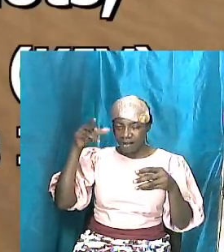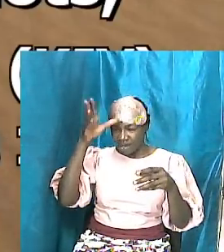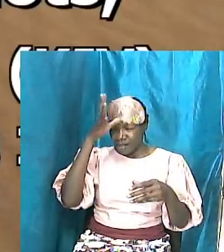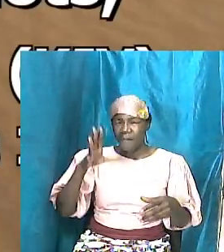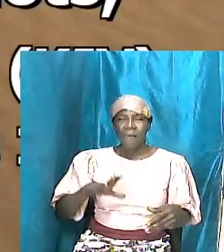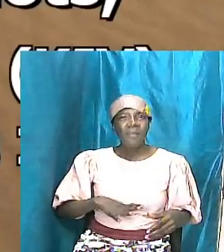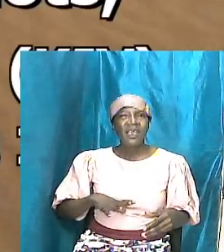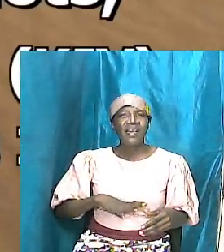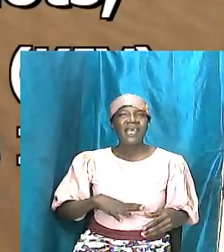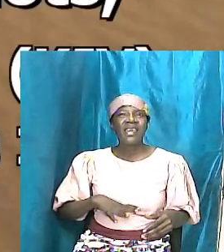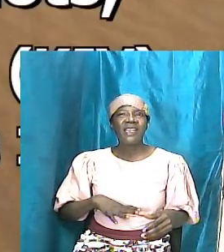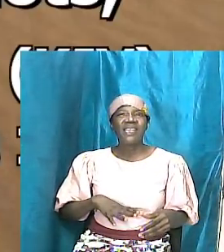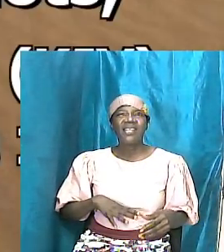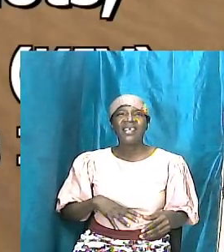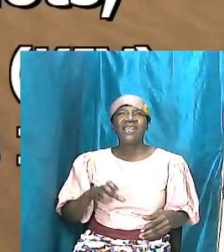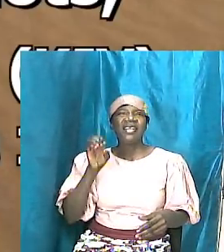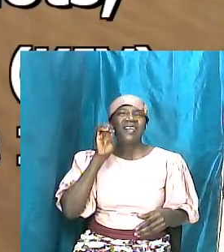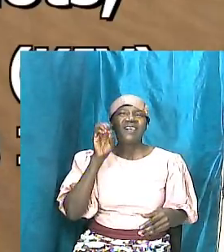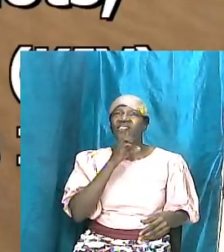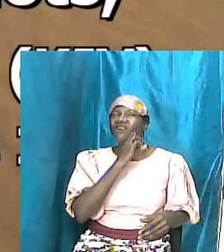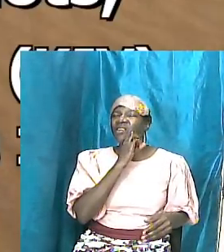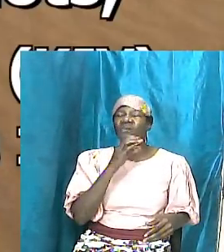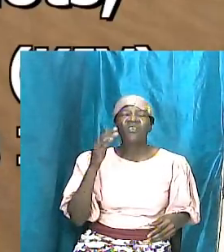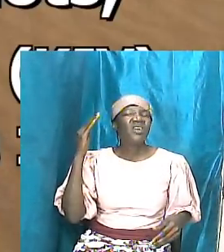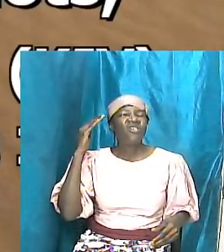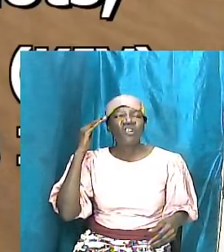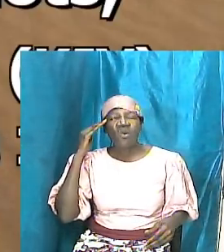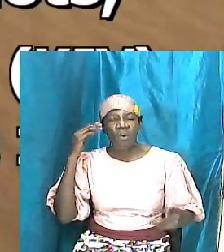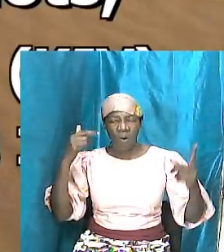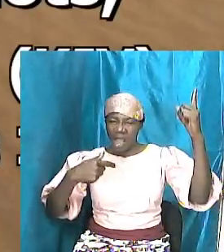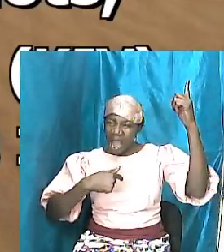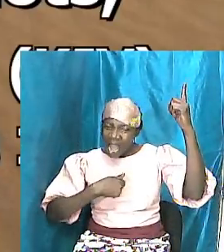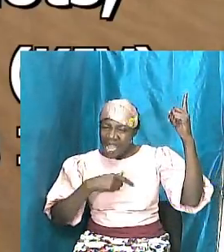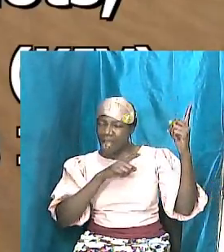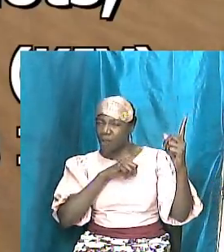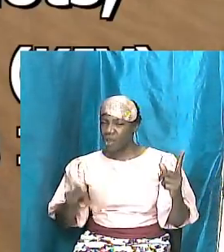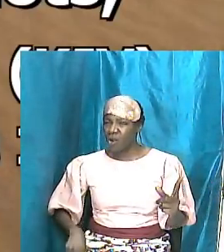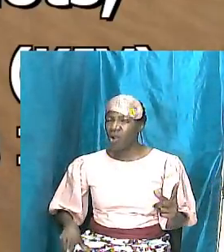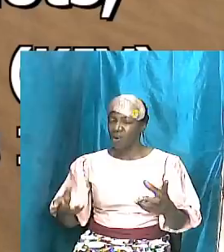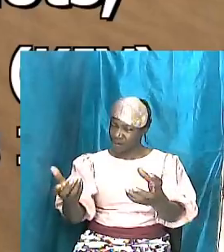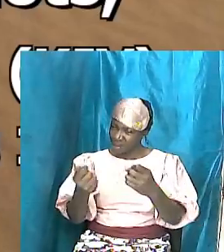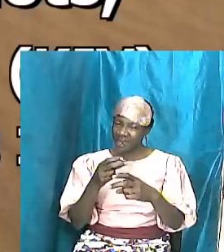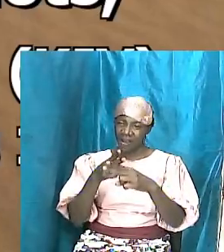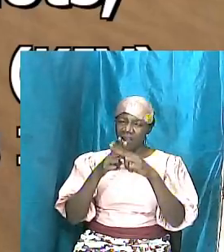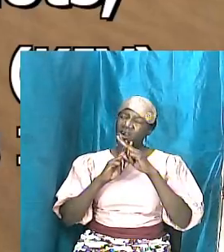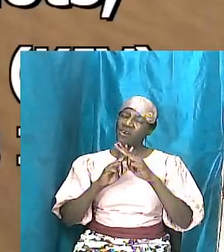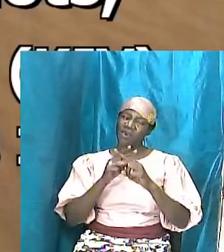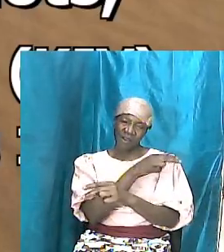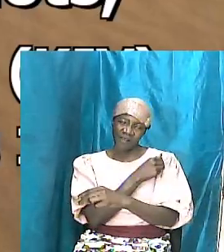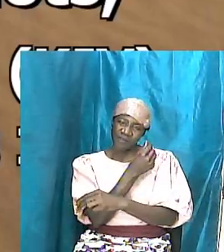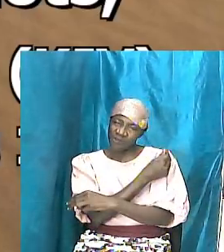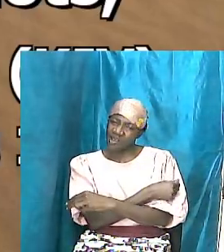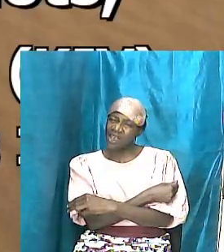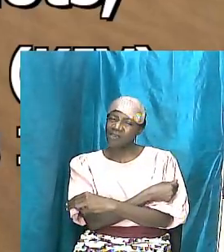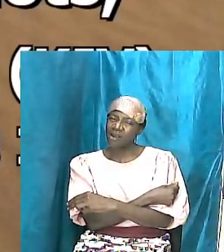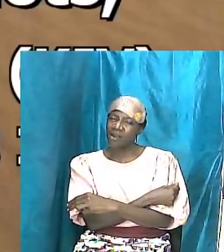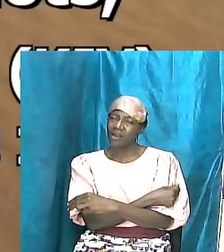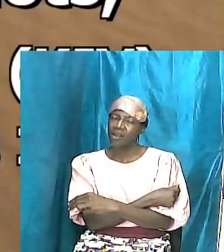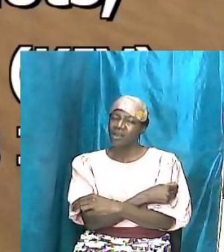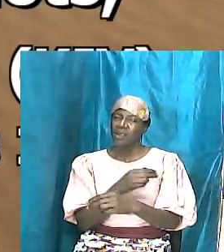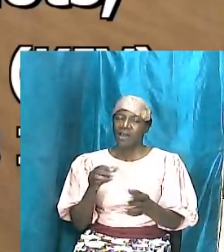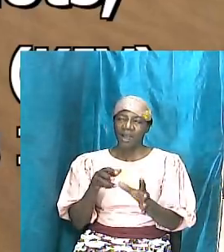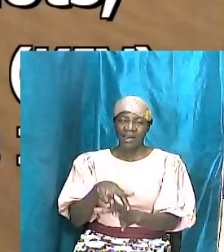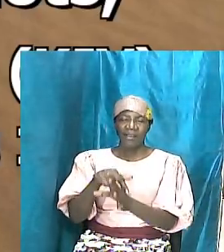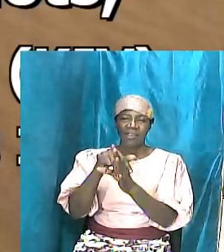And the Egyptians shall know that I am the Lord when I have gotten me honor upon Pharaoh, upon his chariots, and